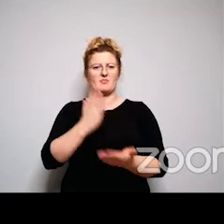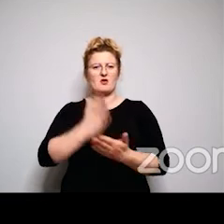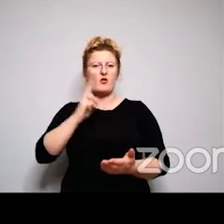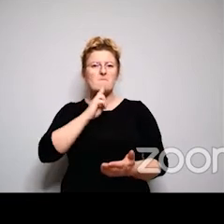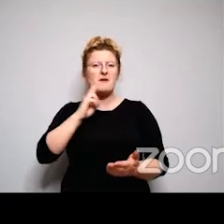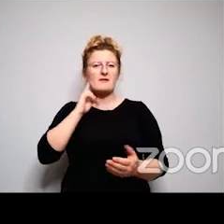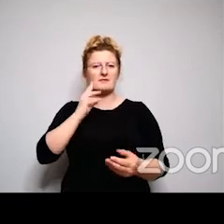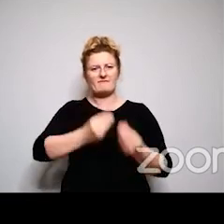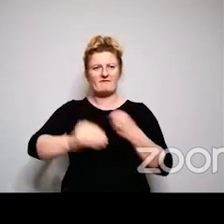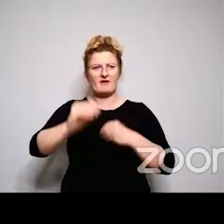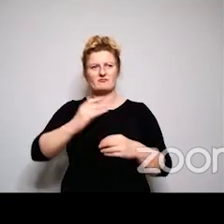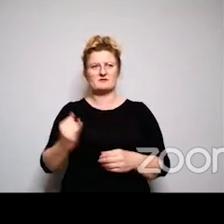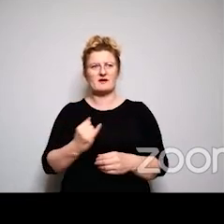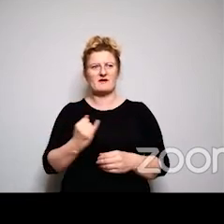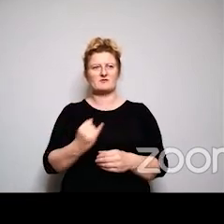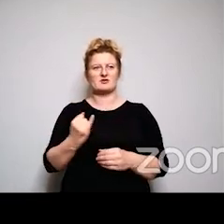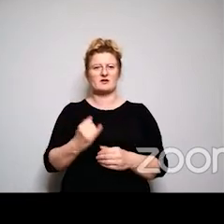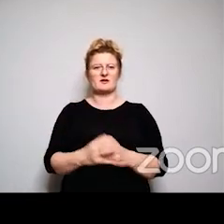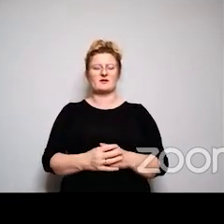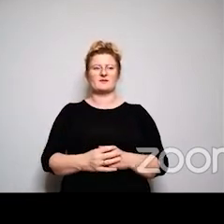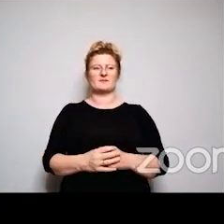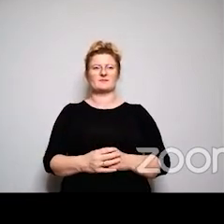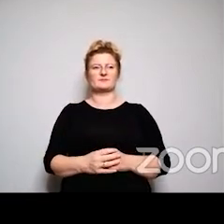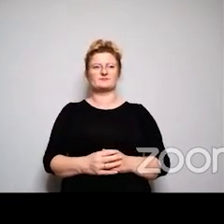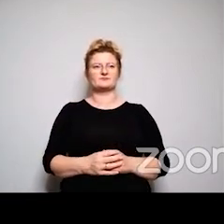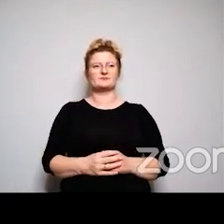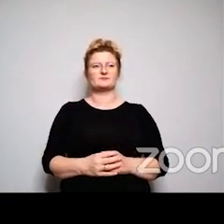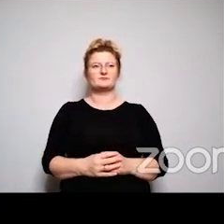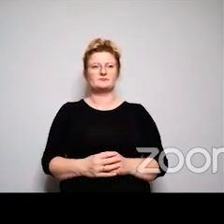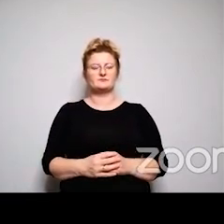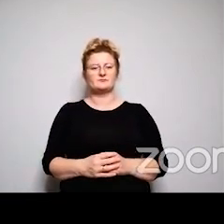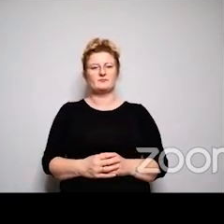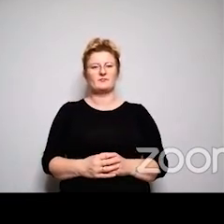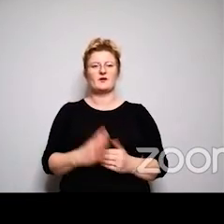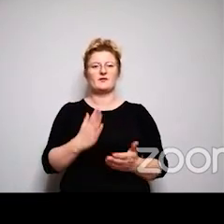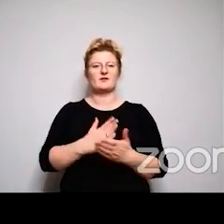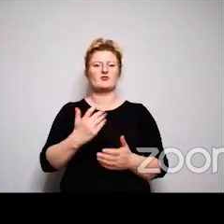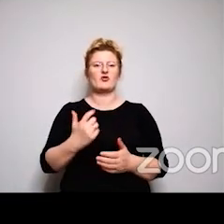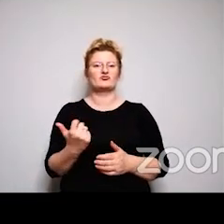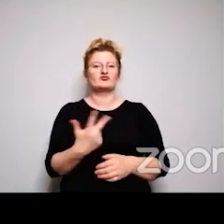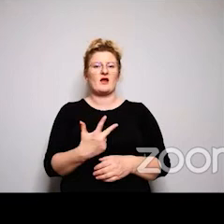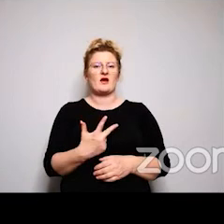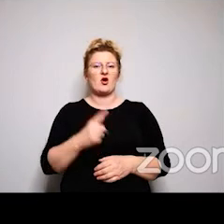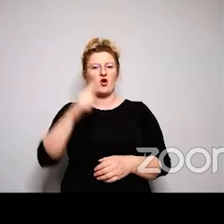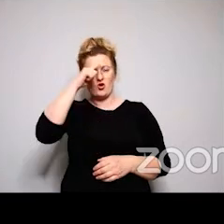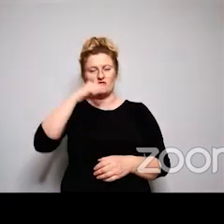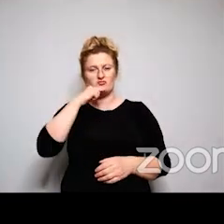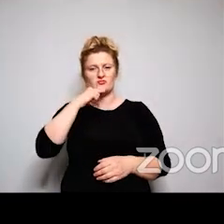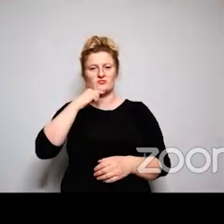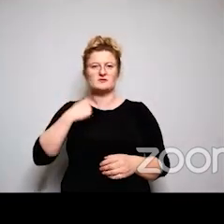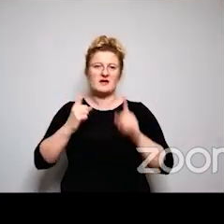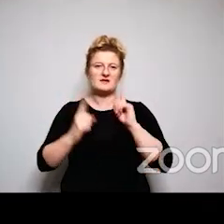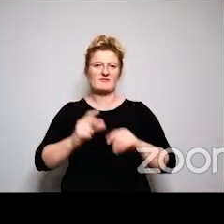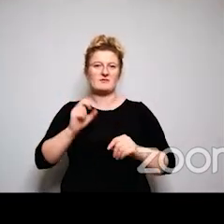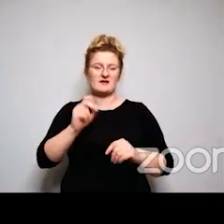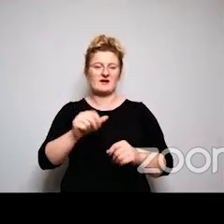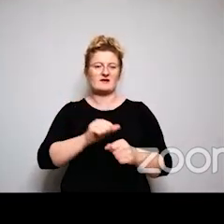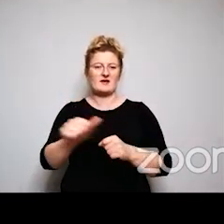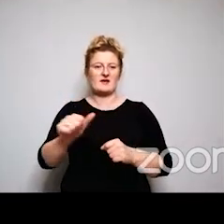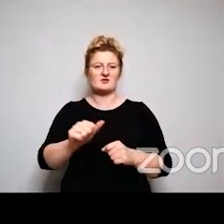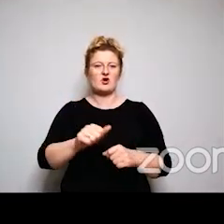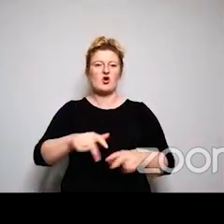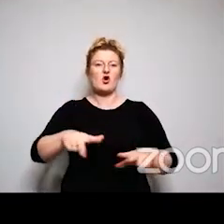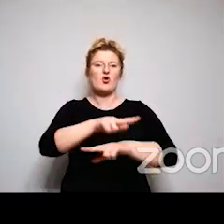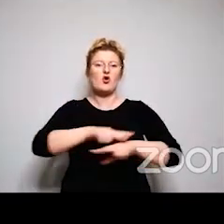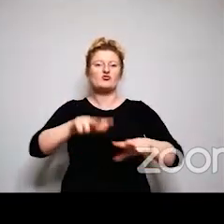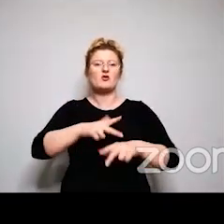It's like a decision. Yeah, you go because you're the mom and you're in charge of raising kids. So we started saying, we are going to give